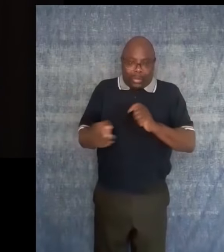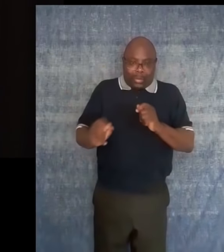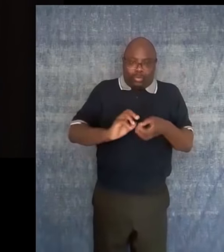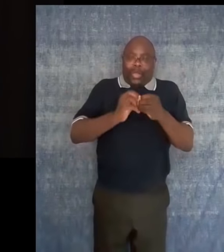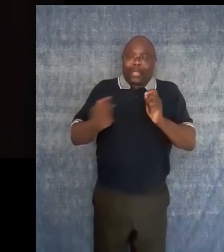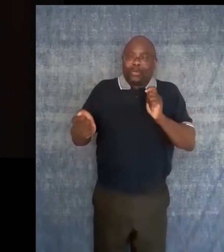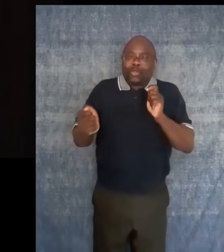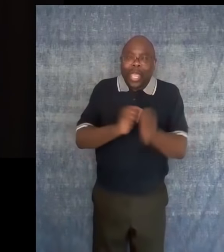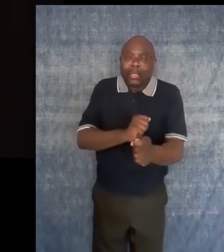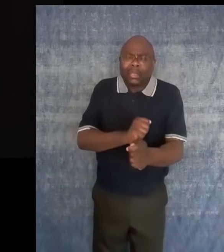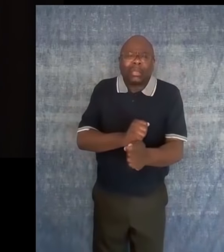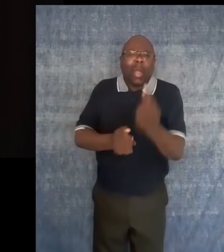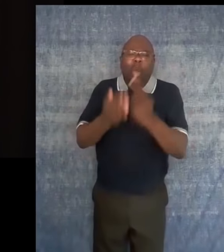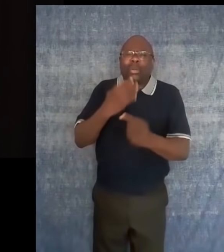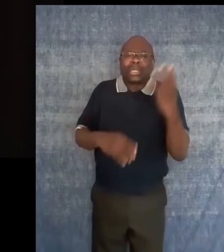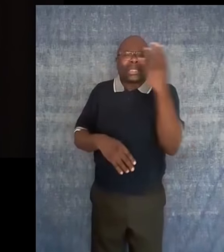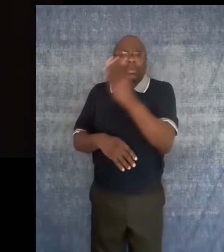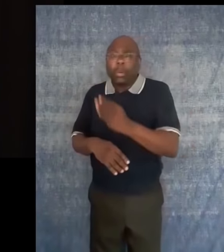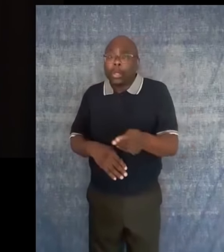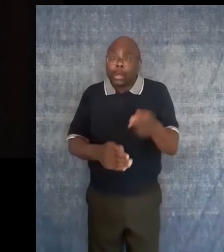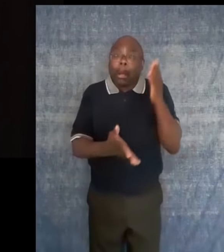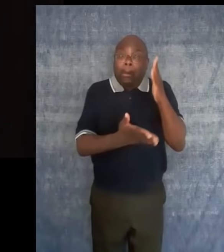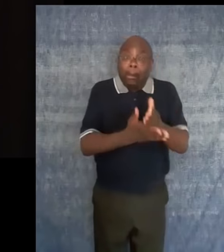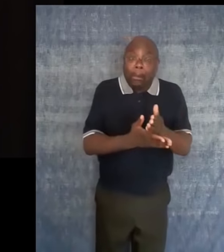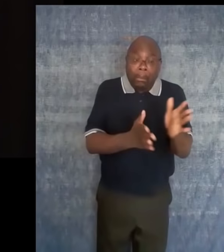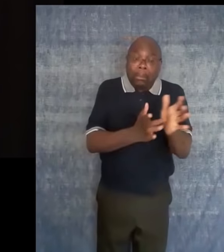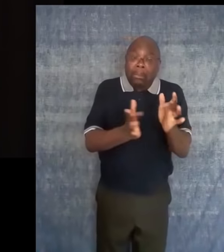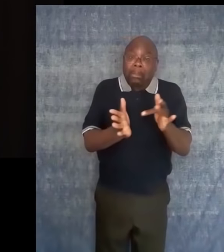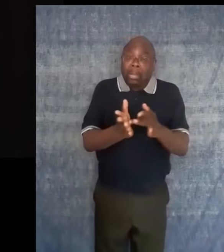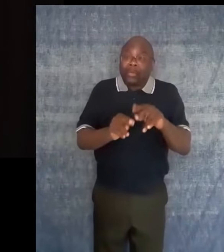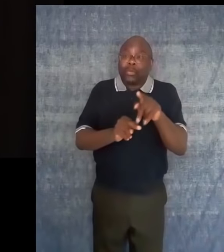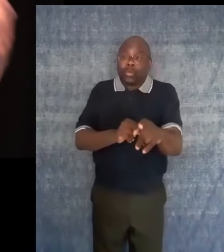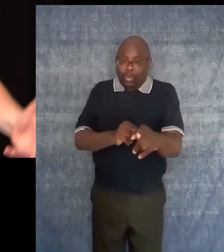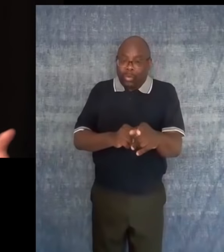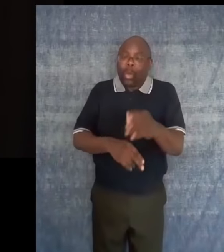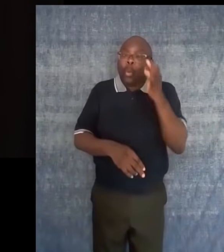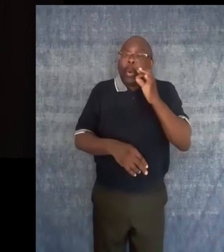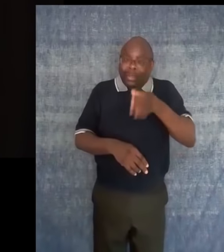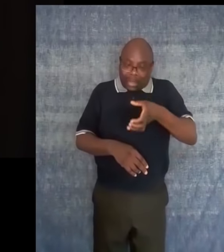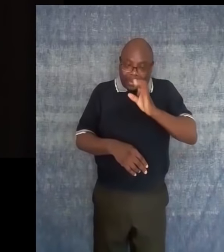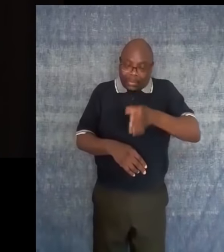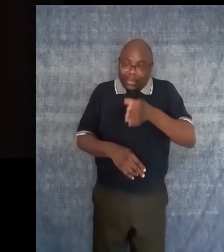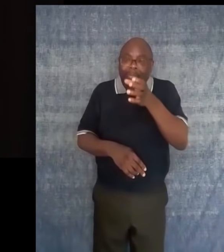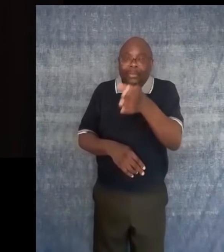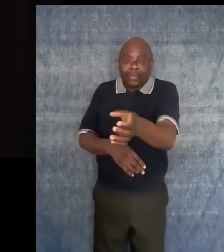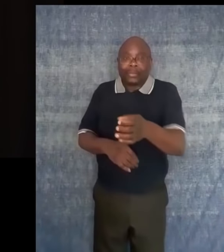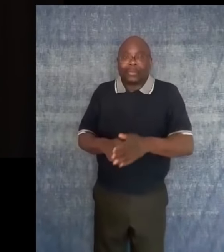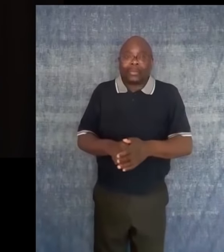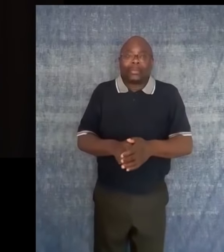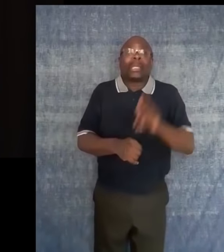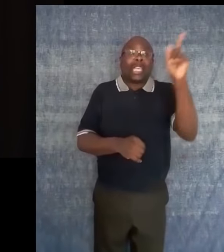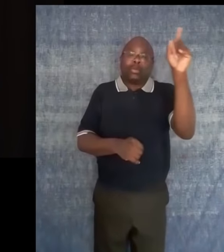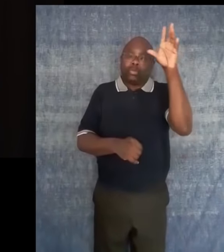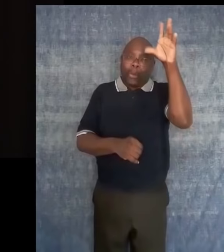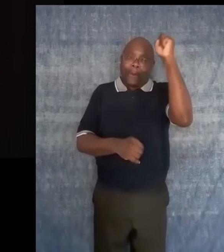And that's not just spiritual, that is actual. Jesus said, if you give a cup of water in my name, God will not